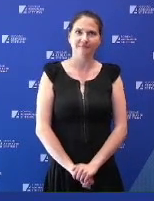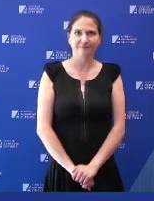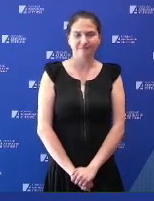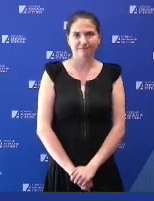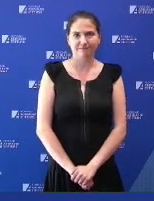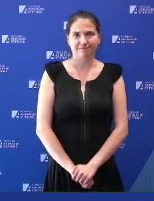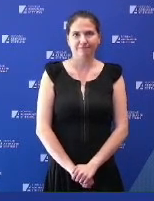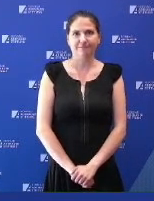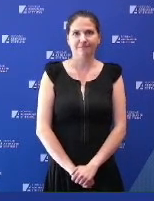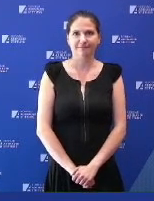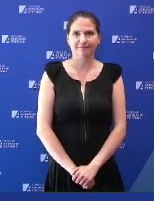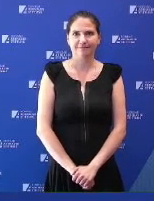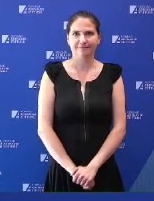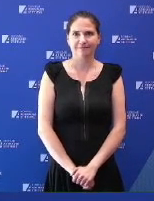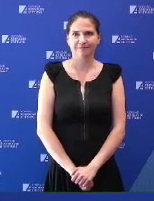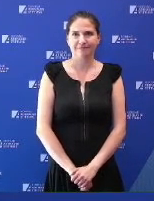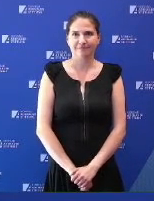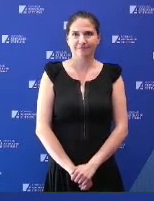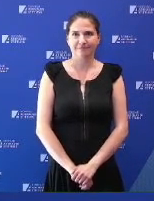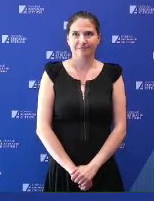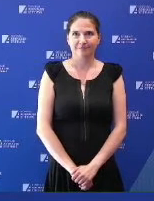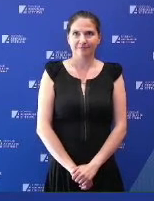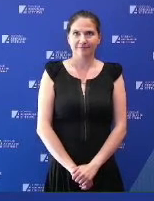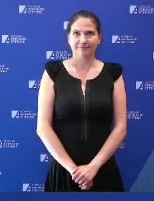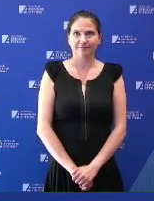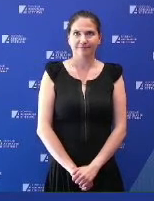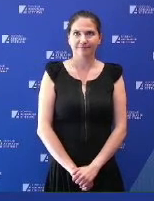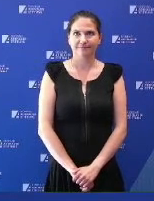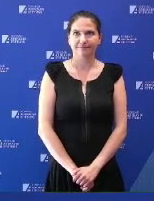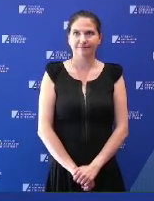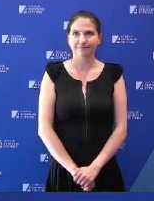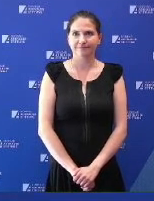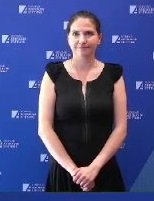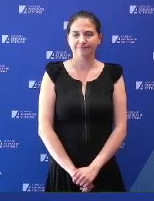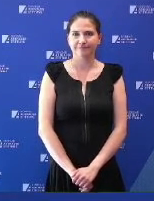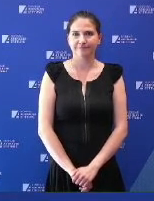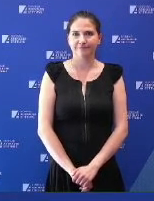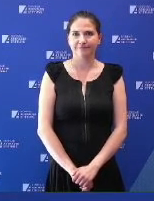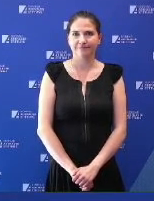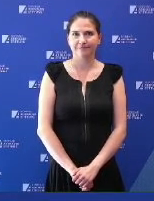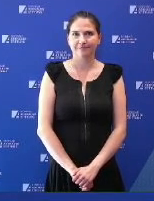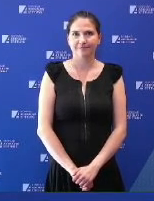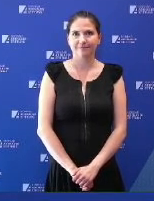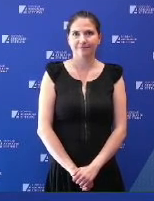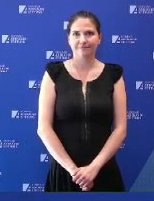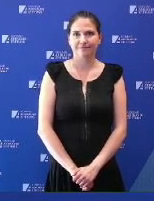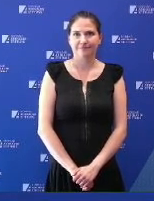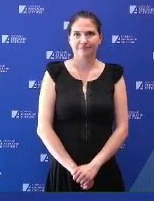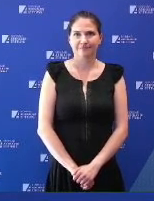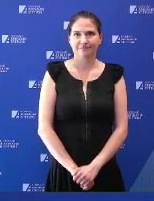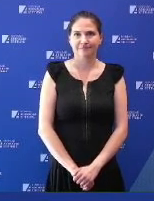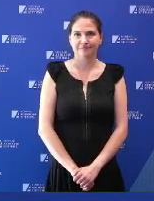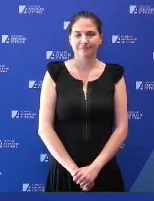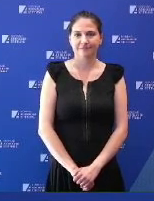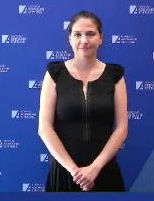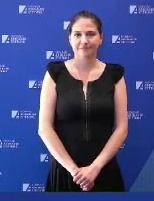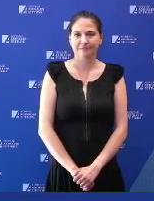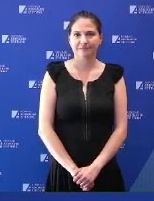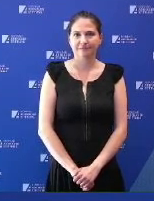tasks to identify new and alternative jobs that one person could move to. And we can also assess these jobs. Und